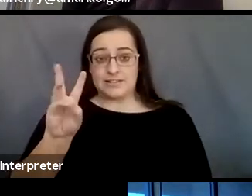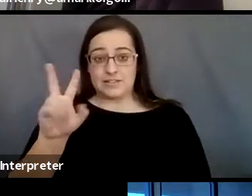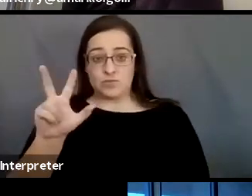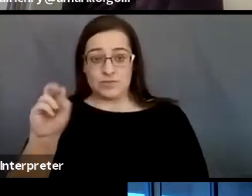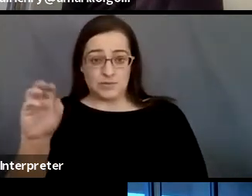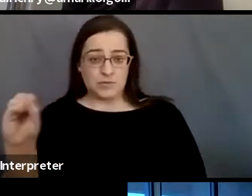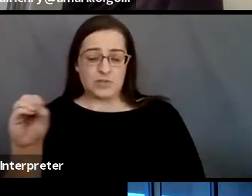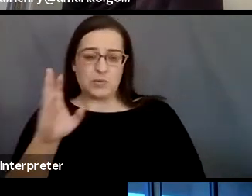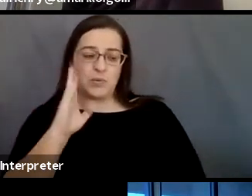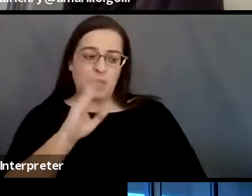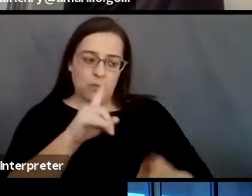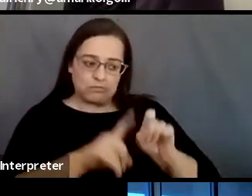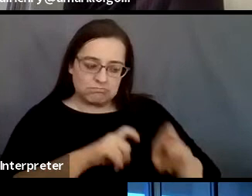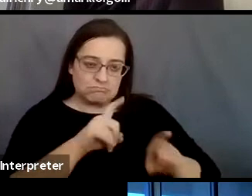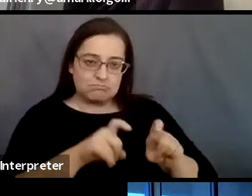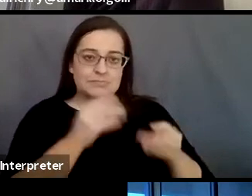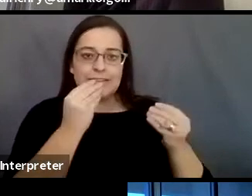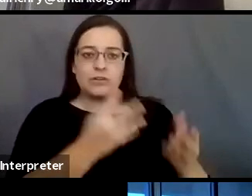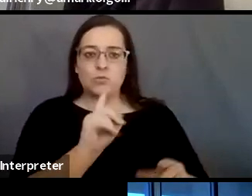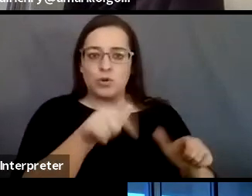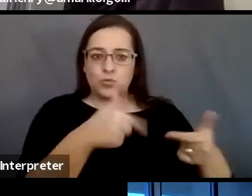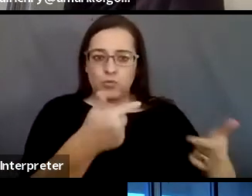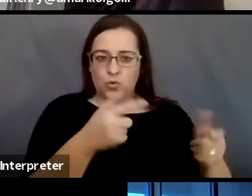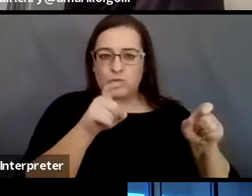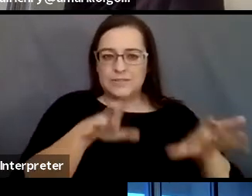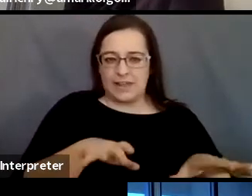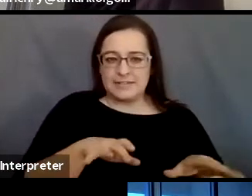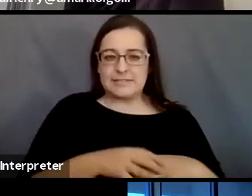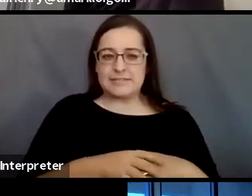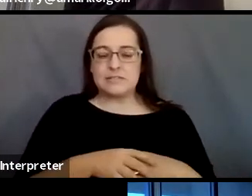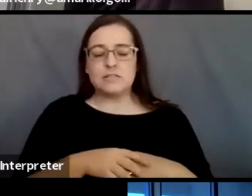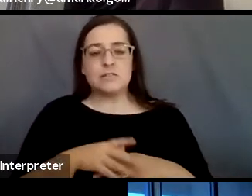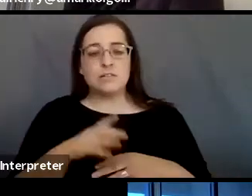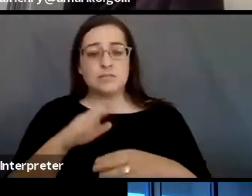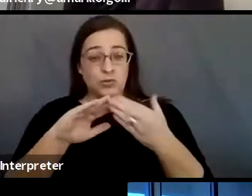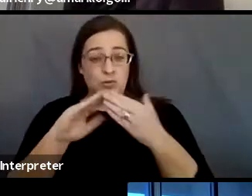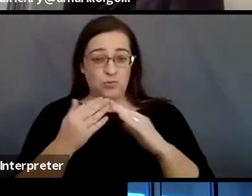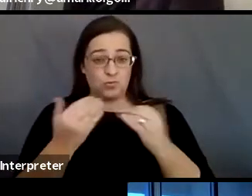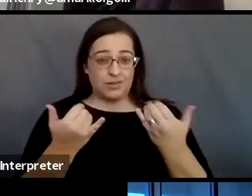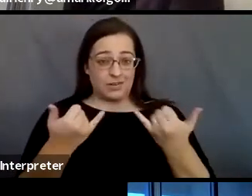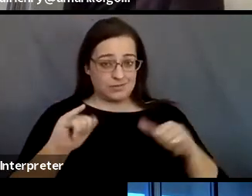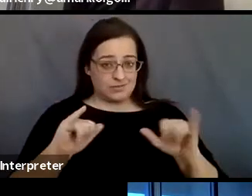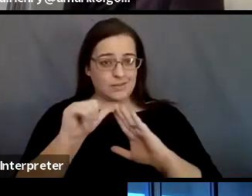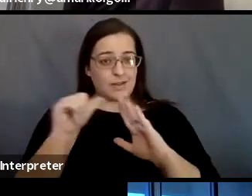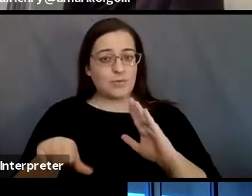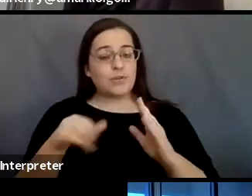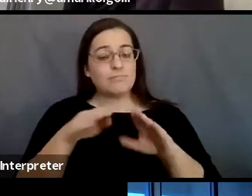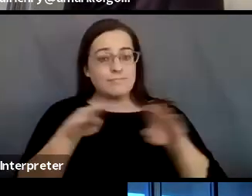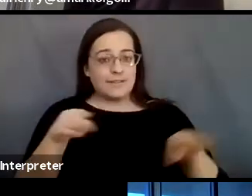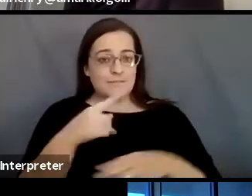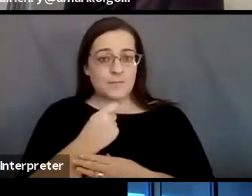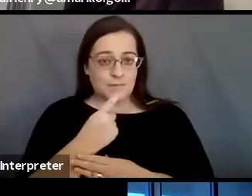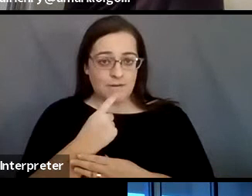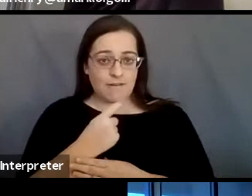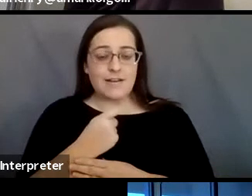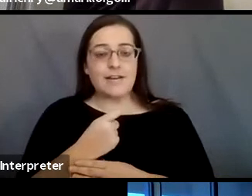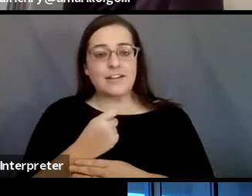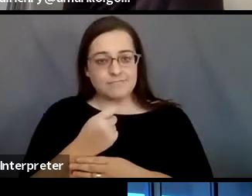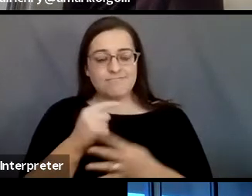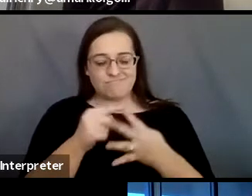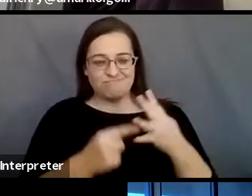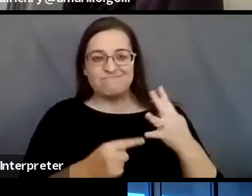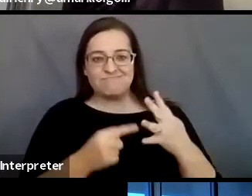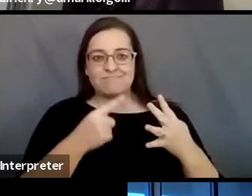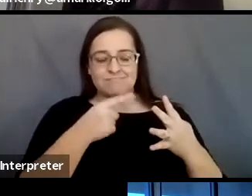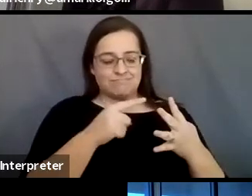378-6300 to be screened and directed to the test site. Our community remains at status level red. Conditions remain consistent as all